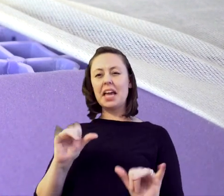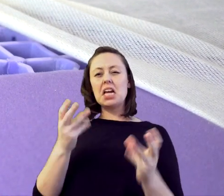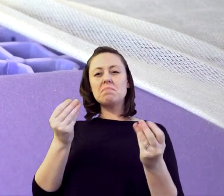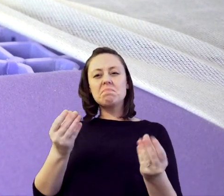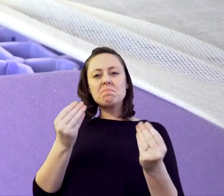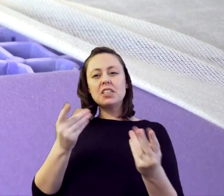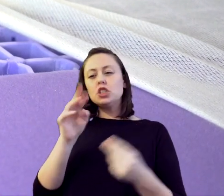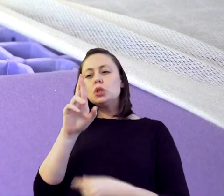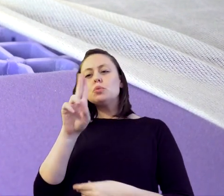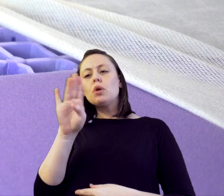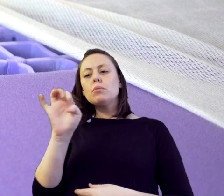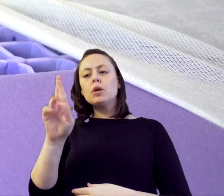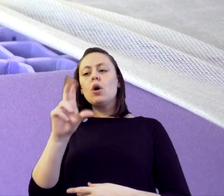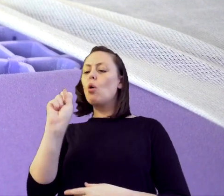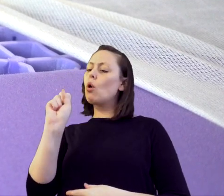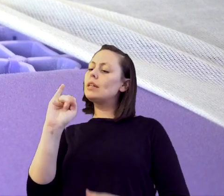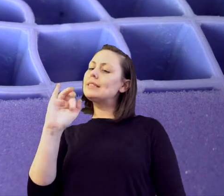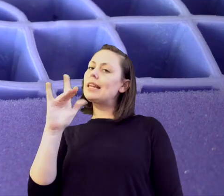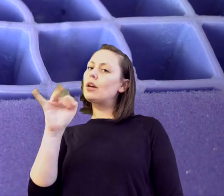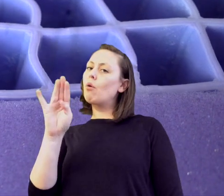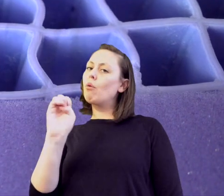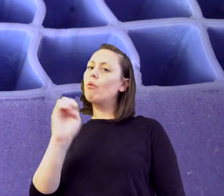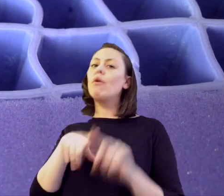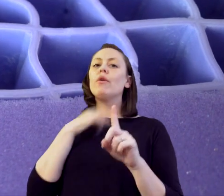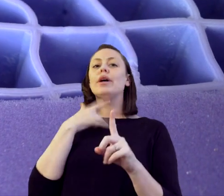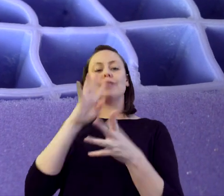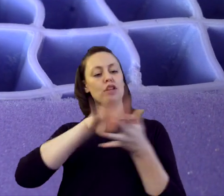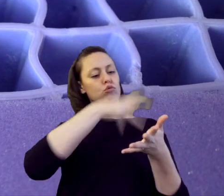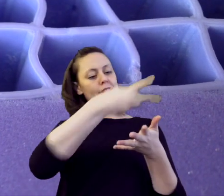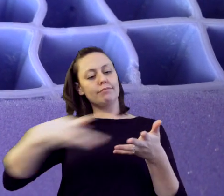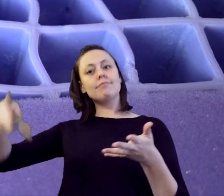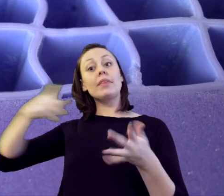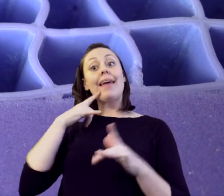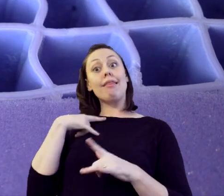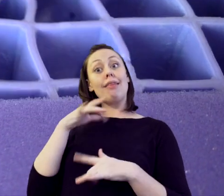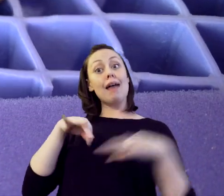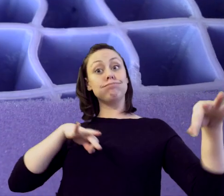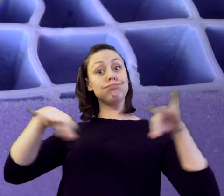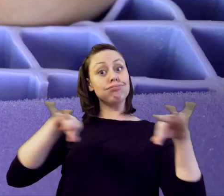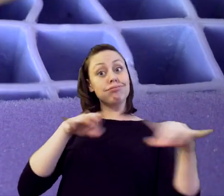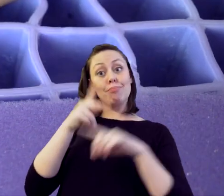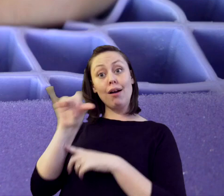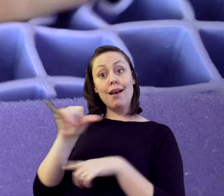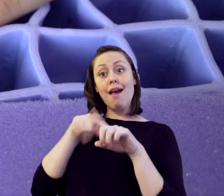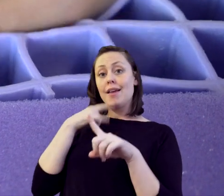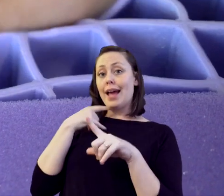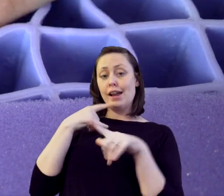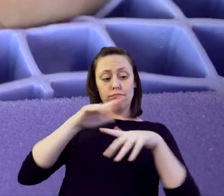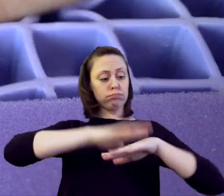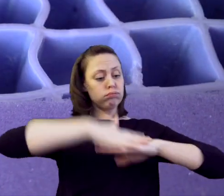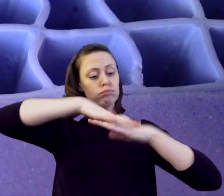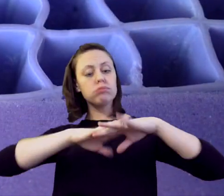soft spongy rubber or a silicone. Designed in a grid formation, the hyper-elastic polymer has walls that support or